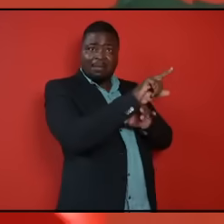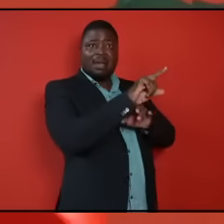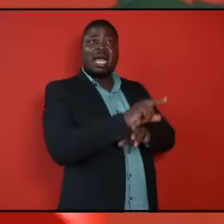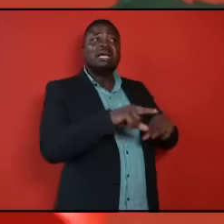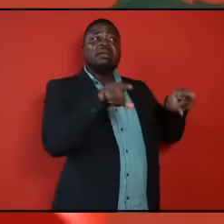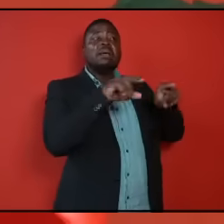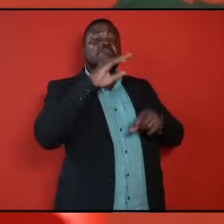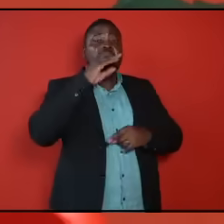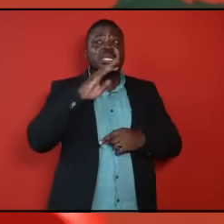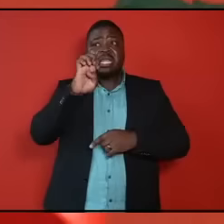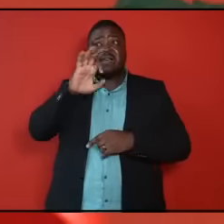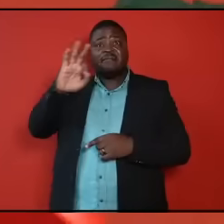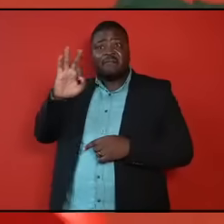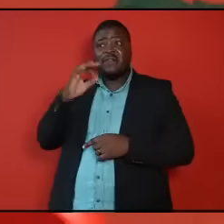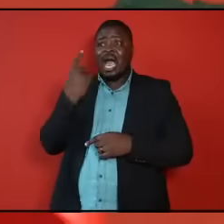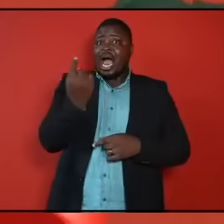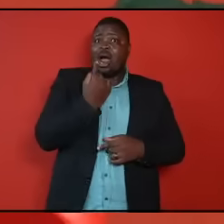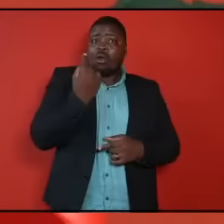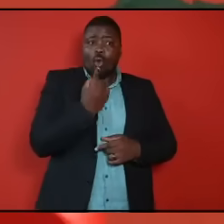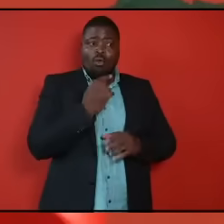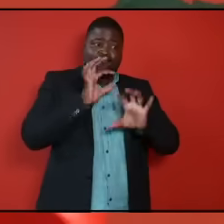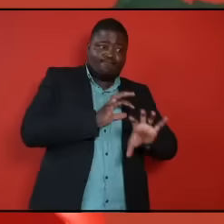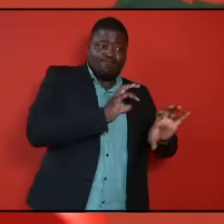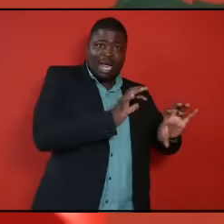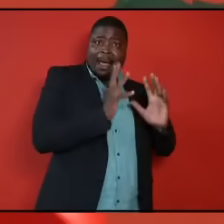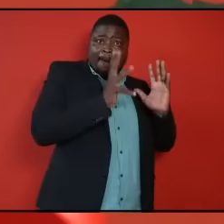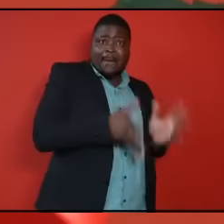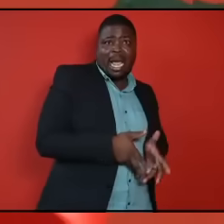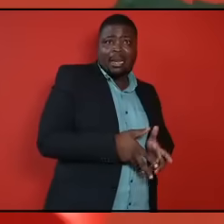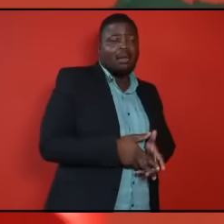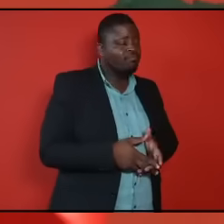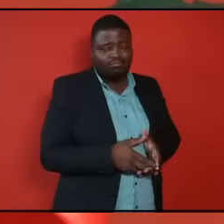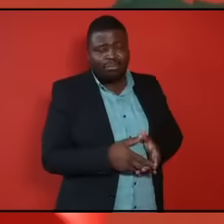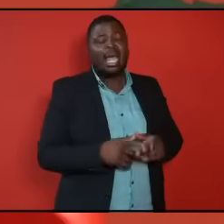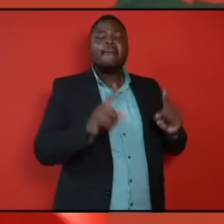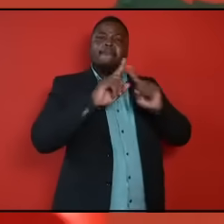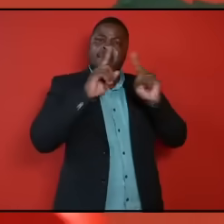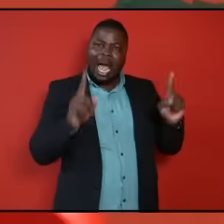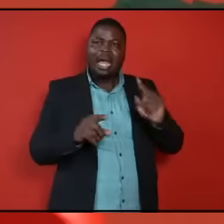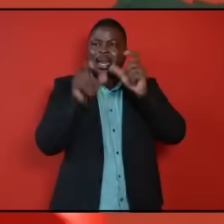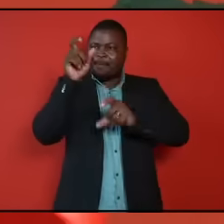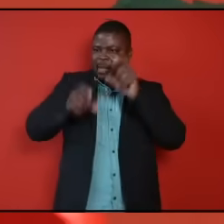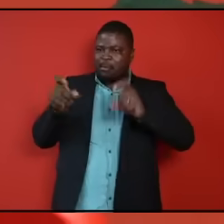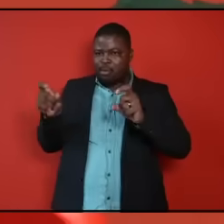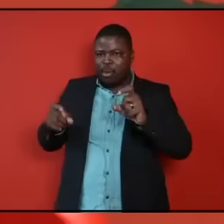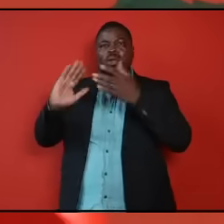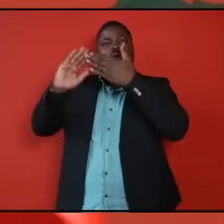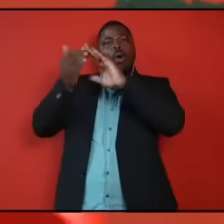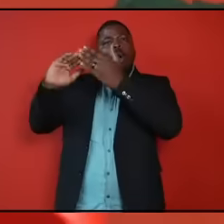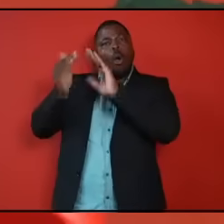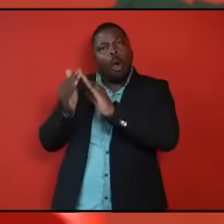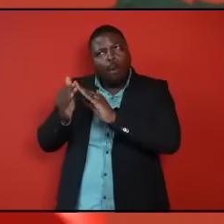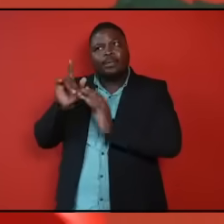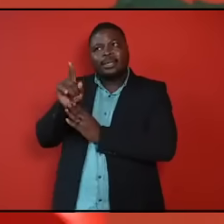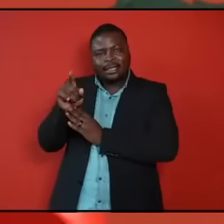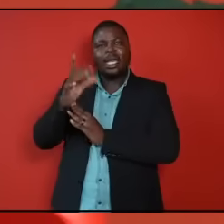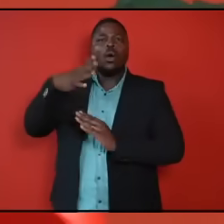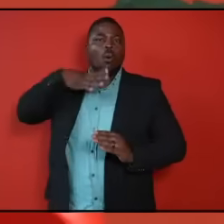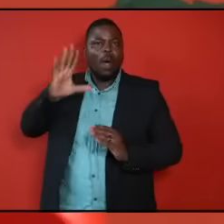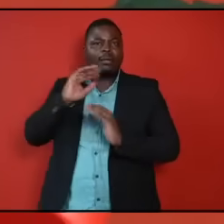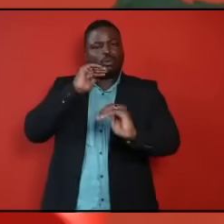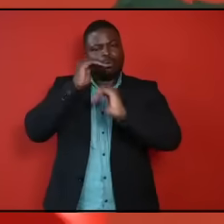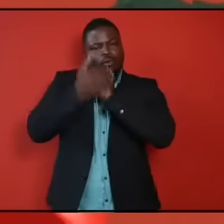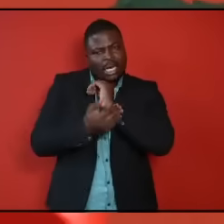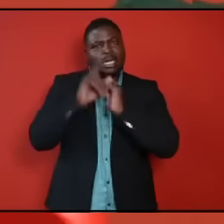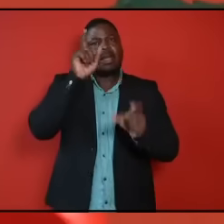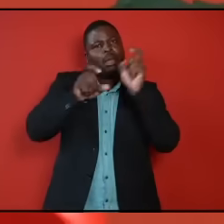political formation, but a mass movement rooted in communities that are prepared to defend our leadership and